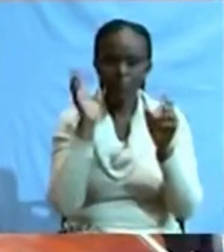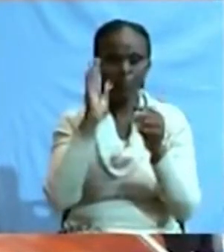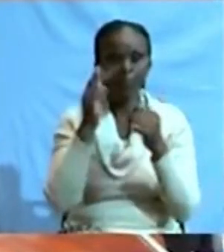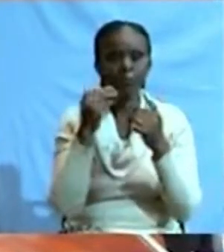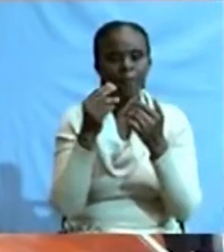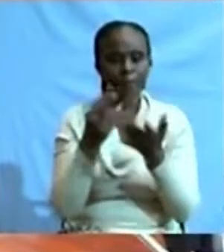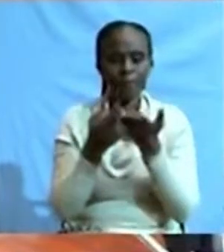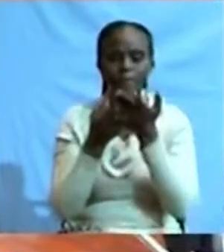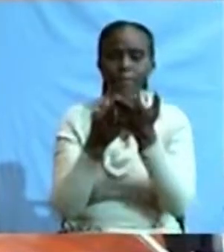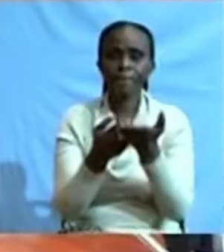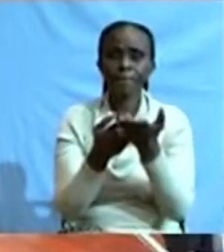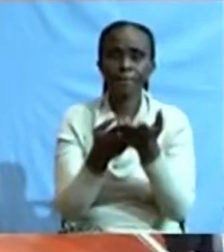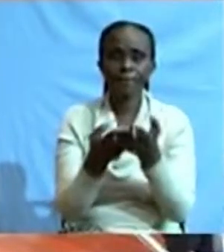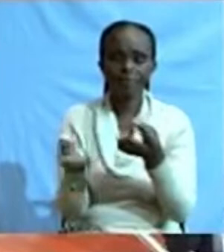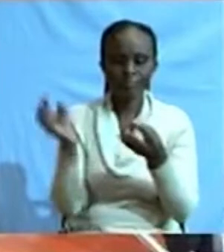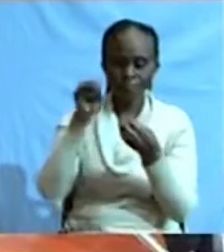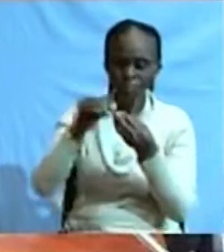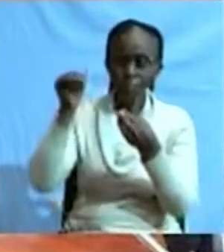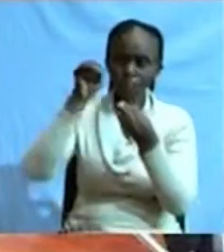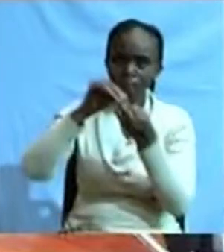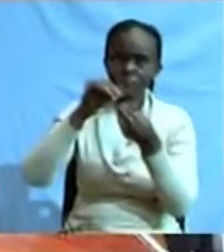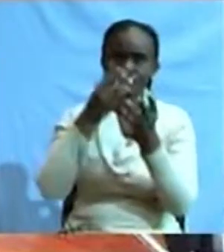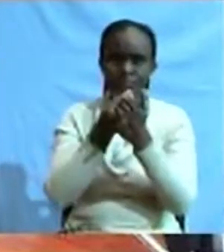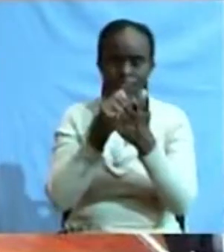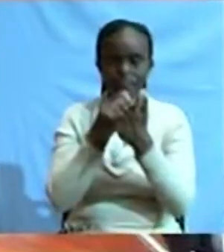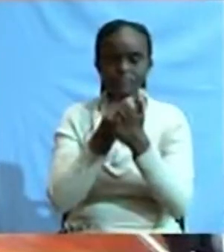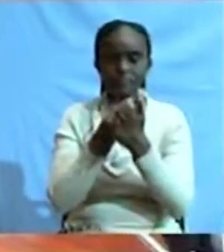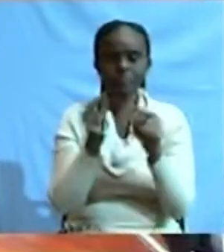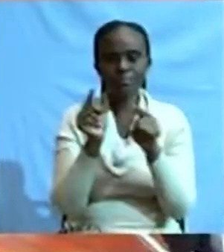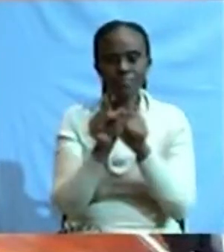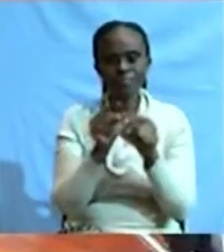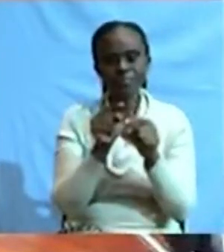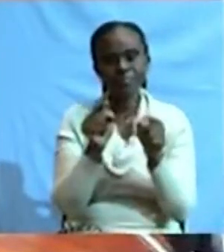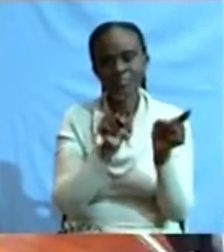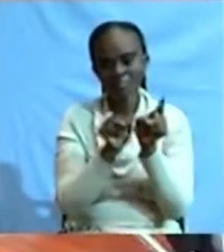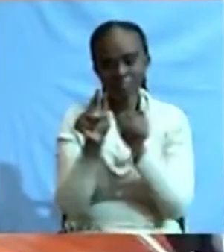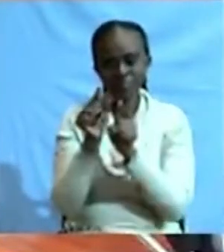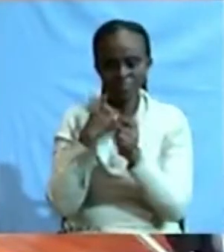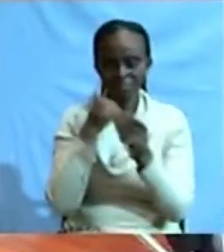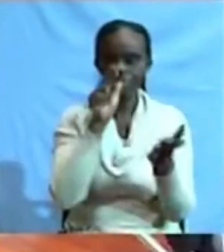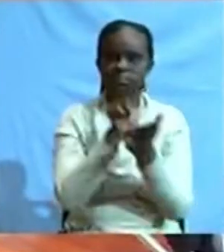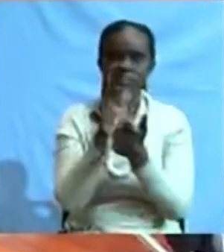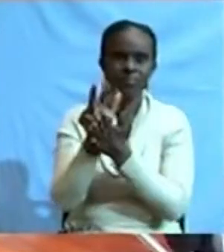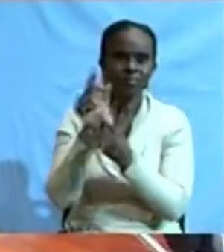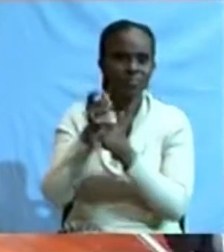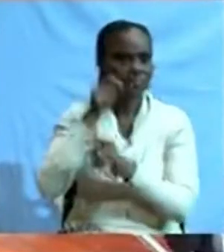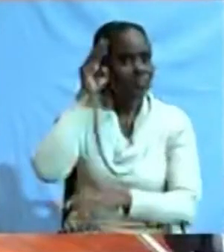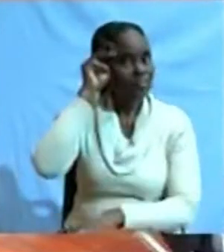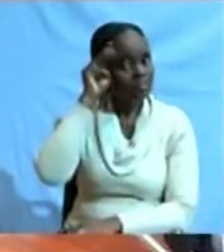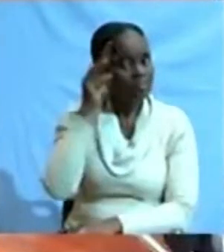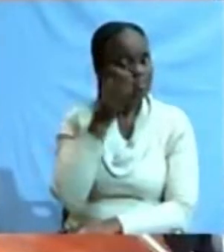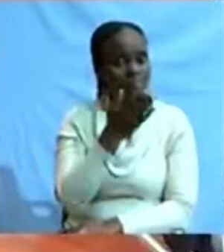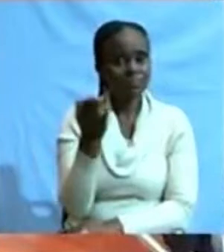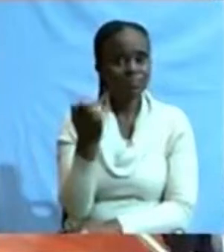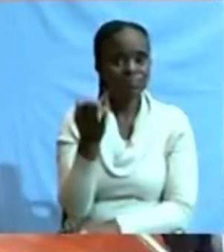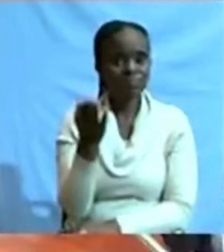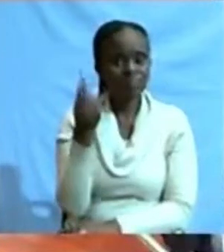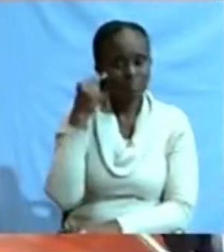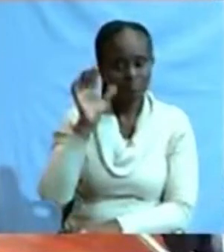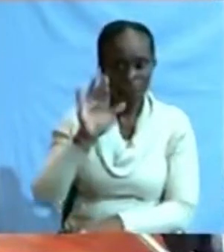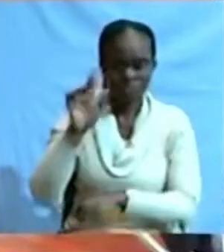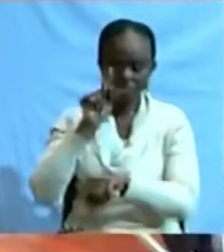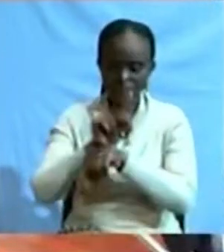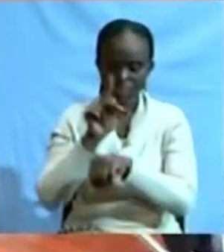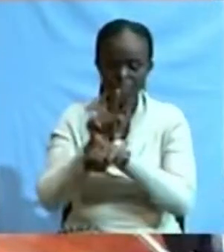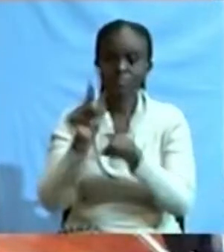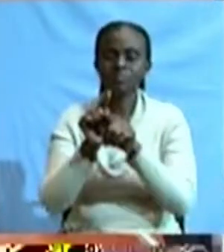recommended for additional allocation of funds and got approval from the Ministry for the project to